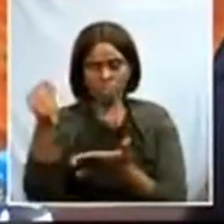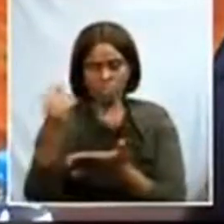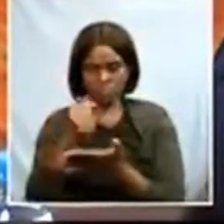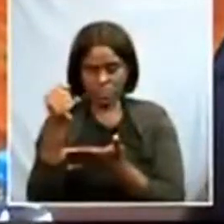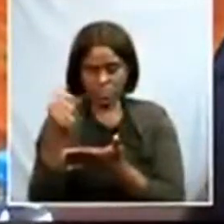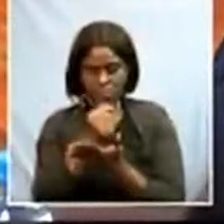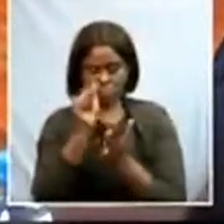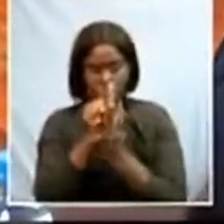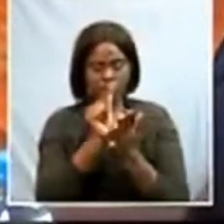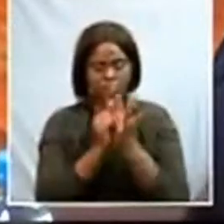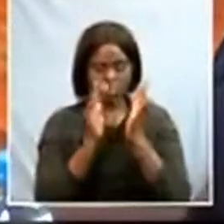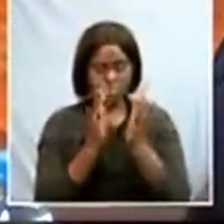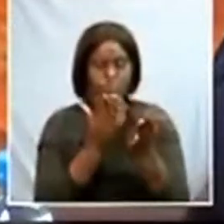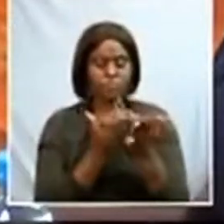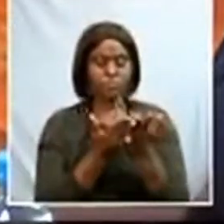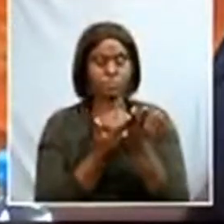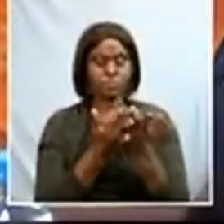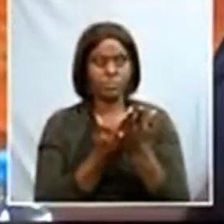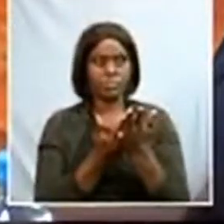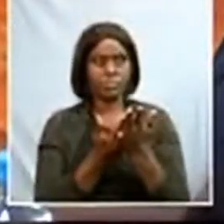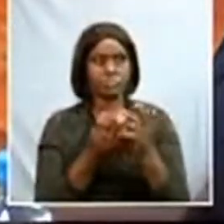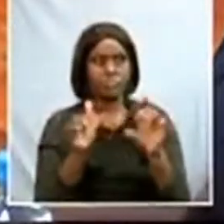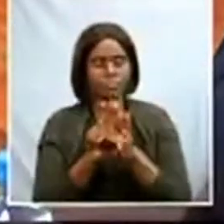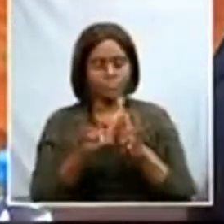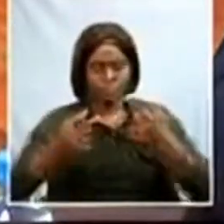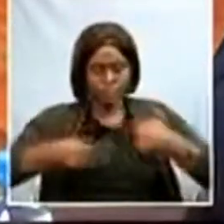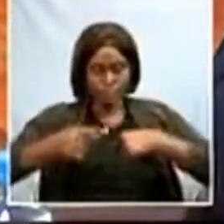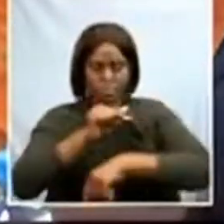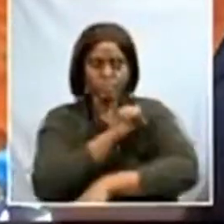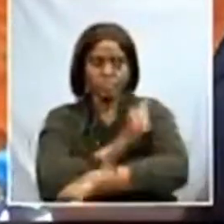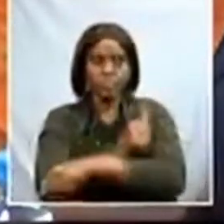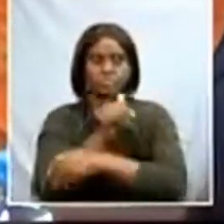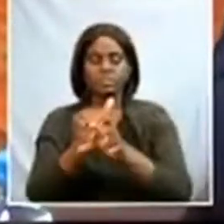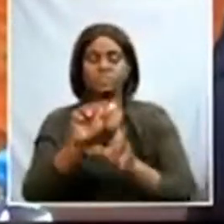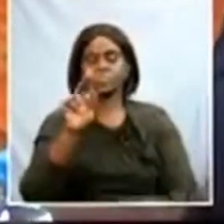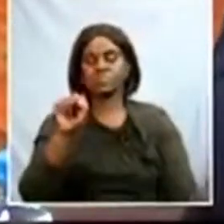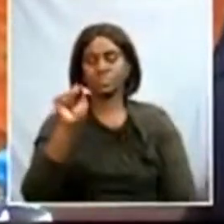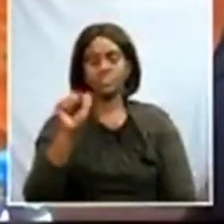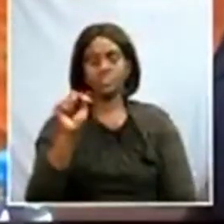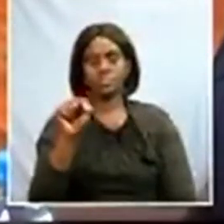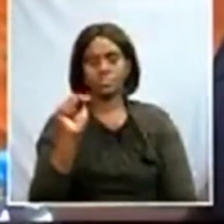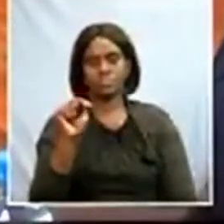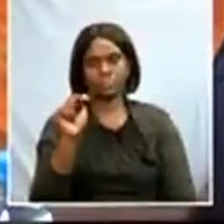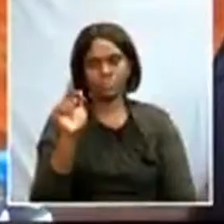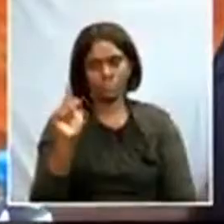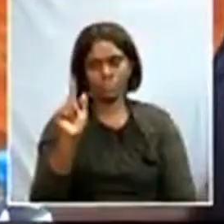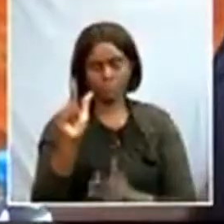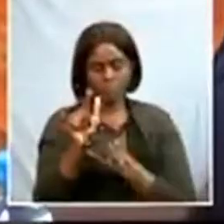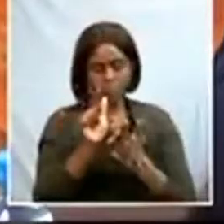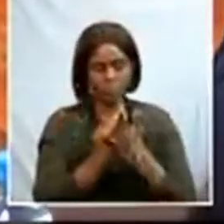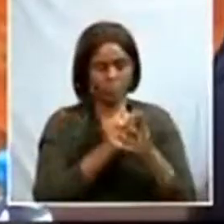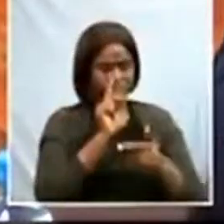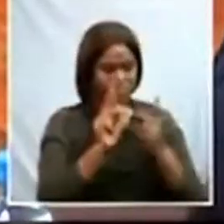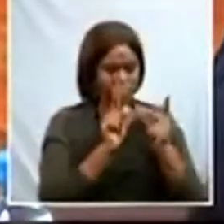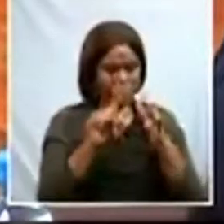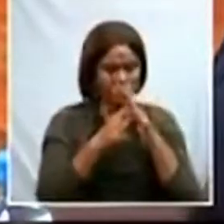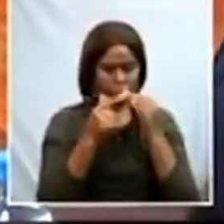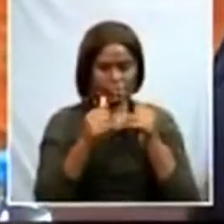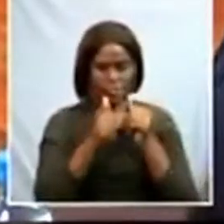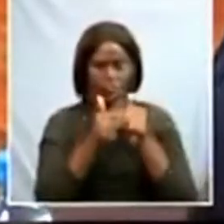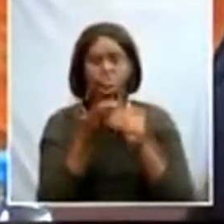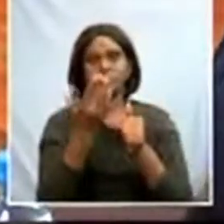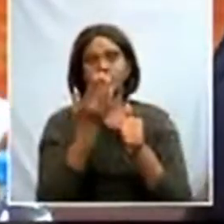legal practitioner in the local authority at NALOLO, we will ensure that the legal process begins to follow